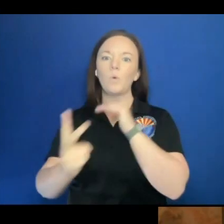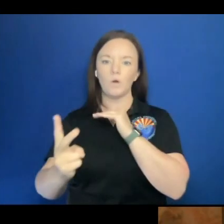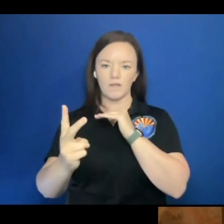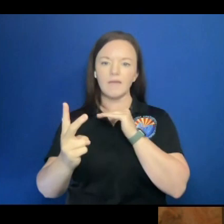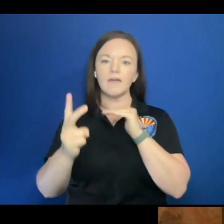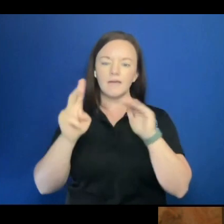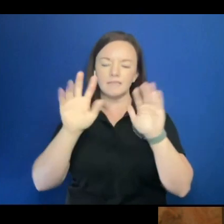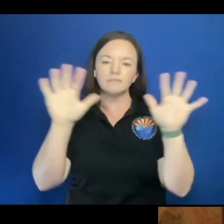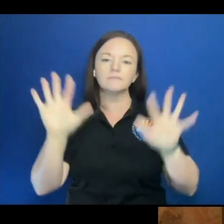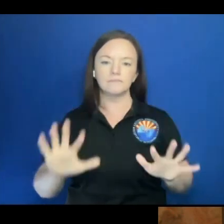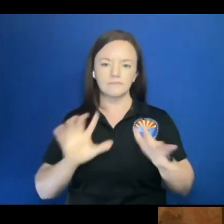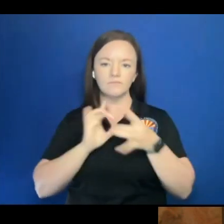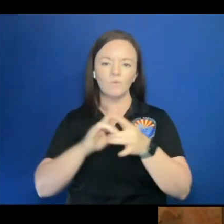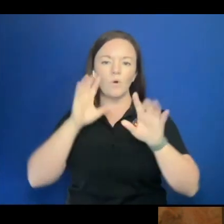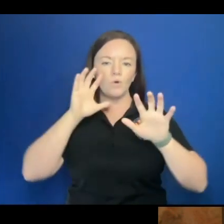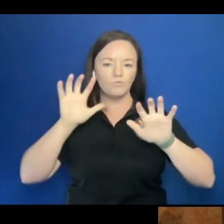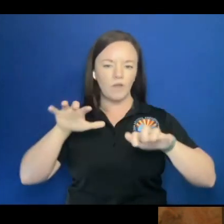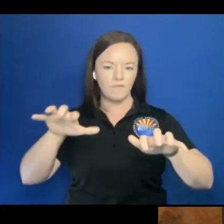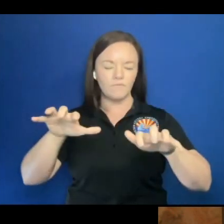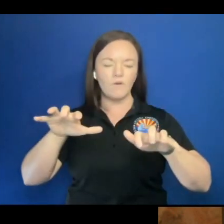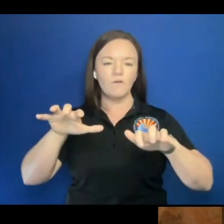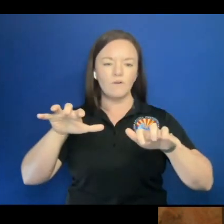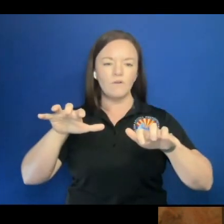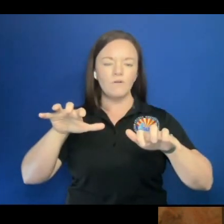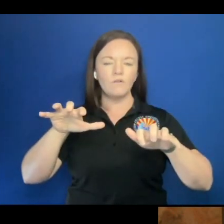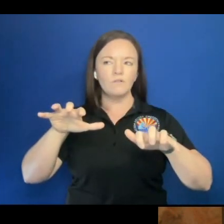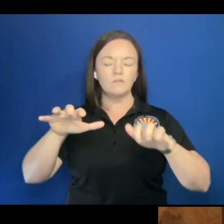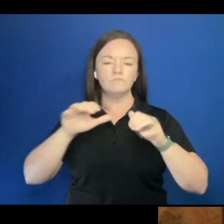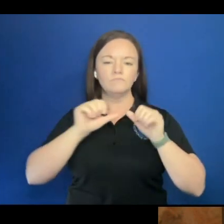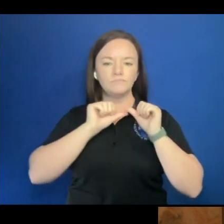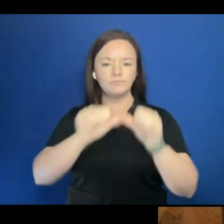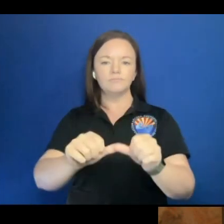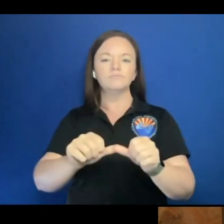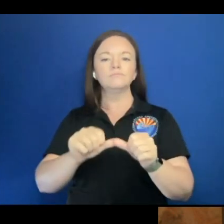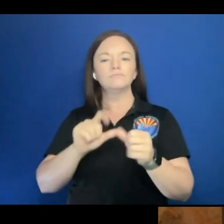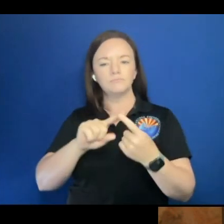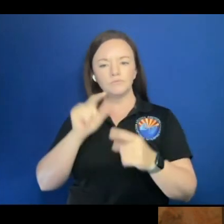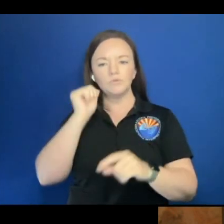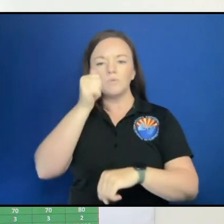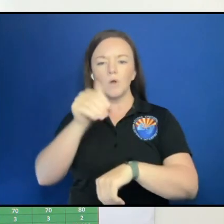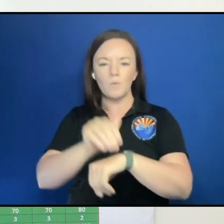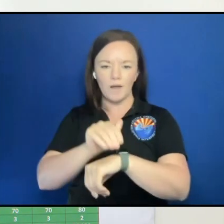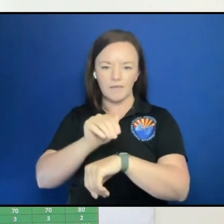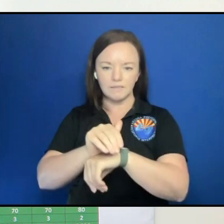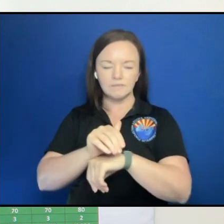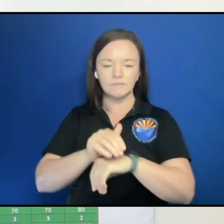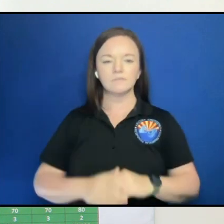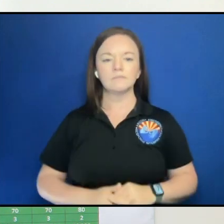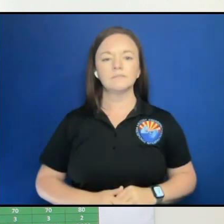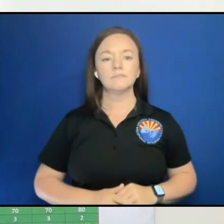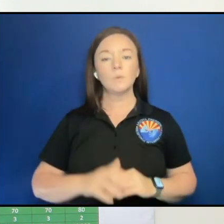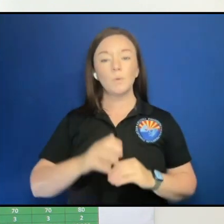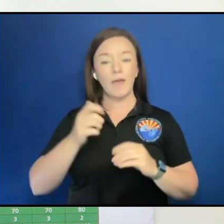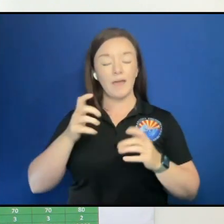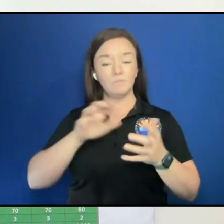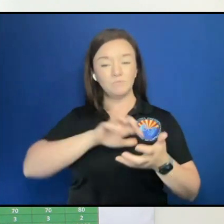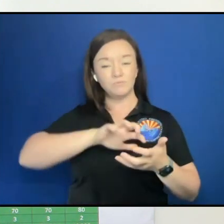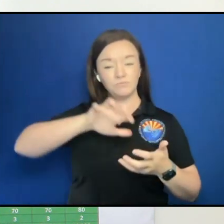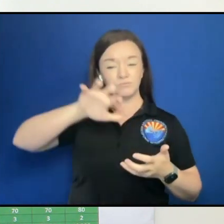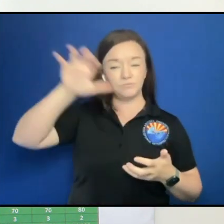rainfall amount we're looking for through tomorrow night. And so as underneath that big band of precipitation that we were